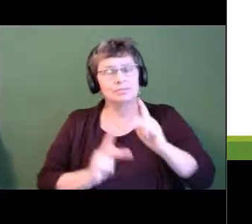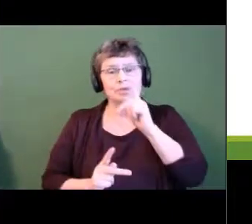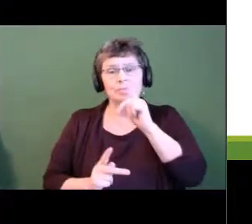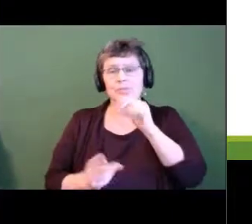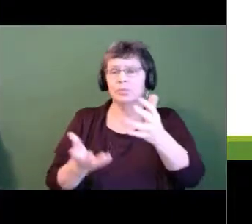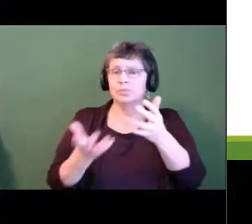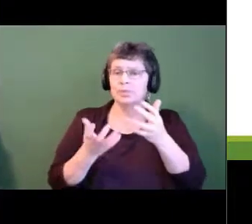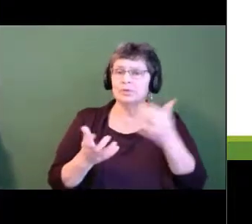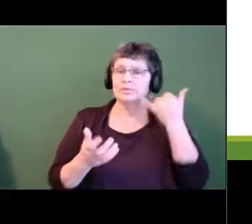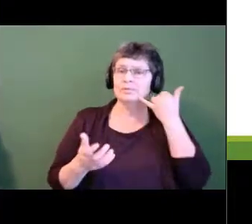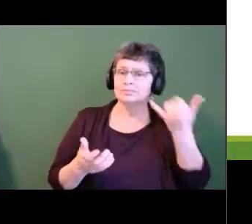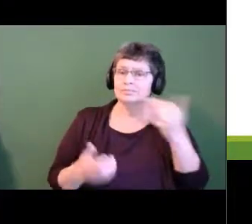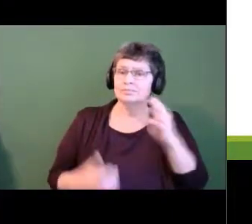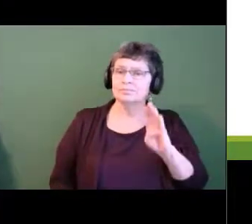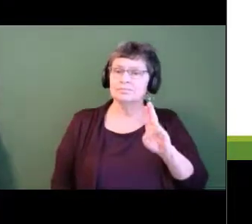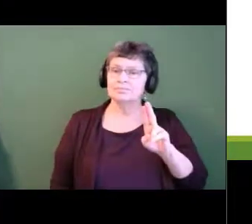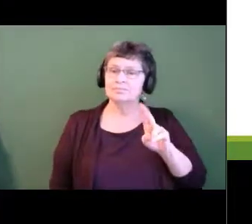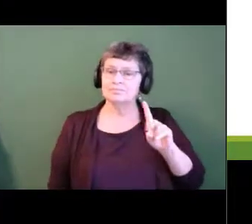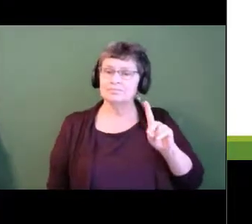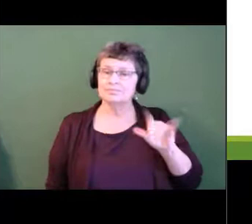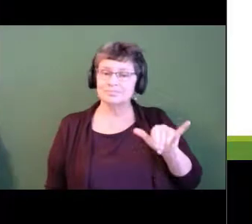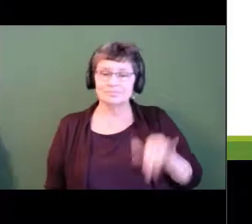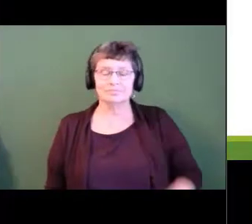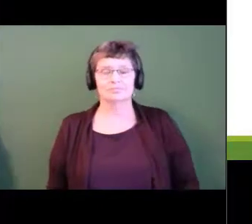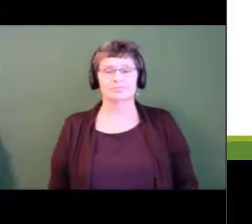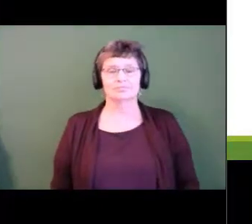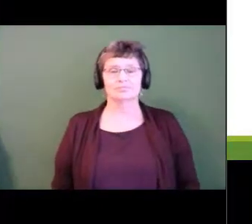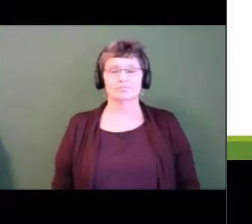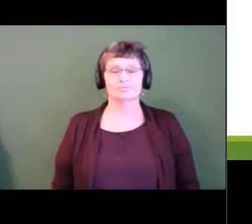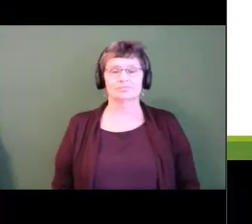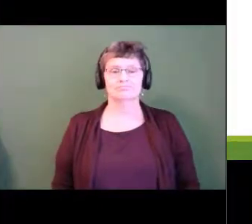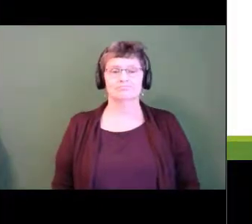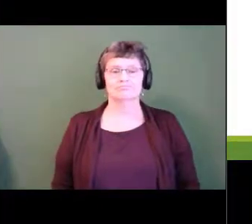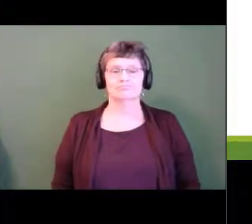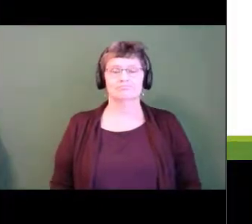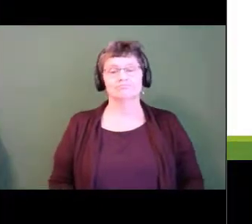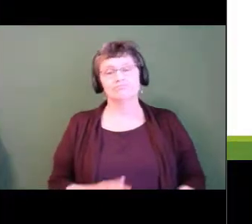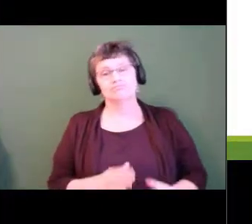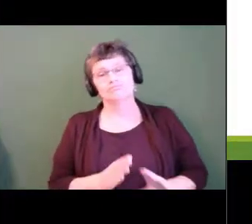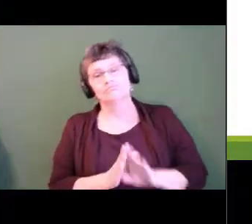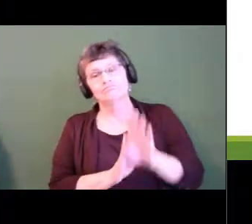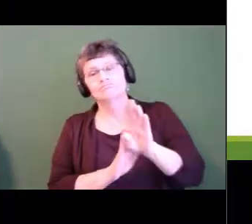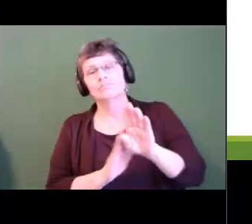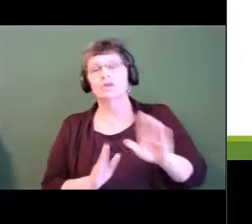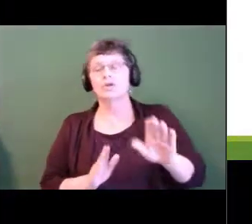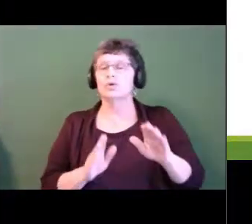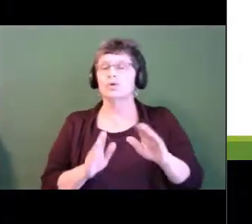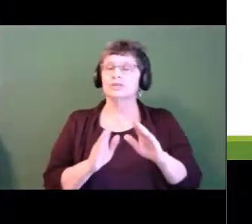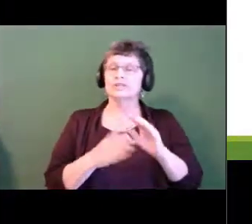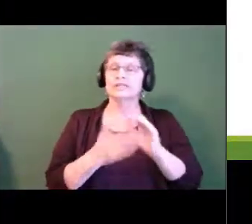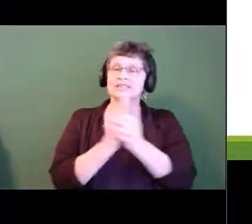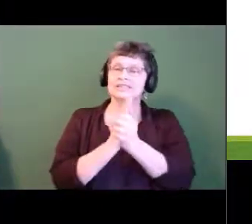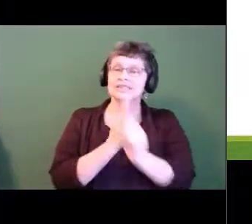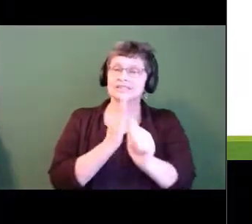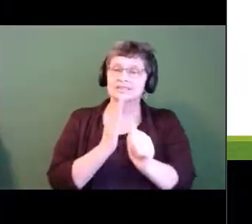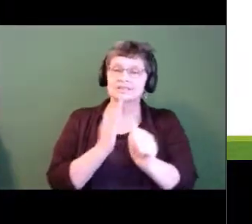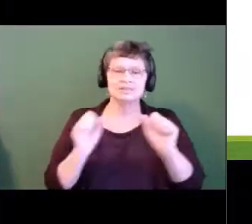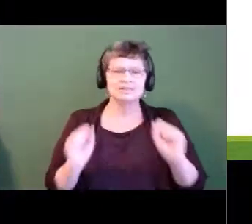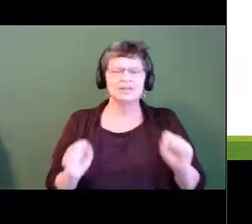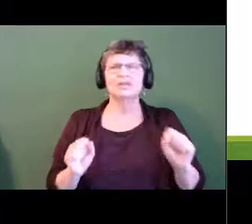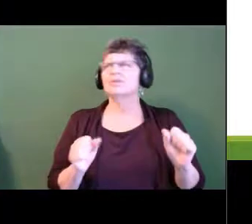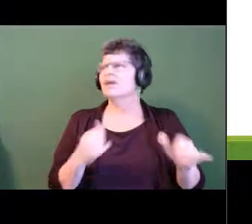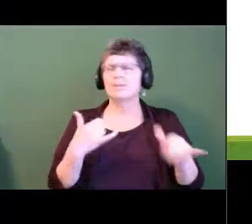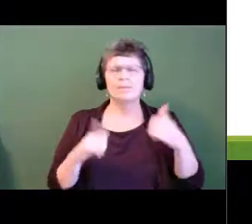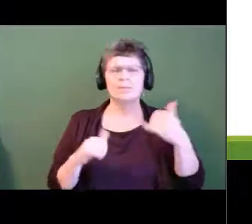Building a skill, of course, there's opportunities again. You can play bridge online if you want to. Again, it's online. So many things